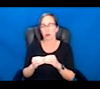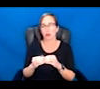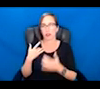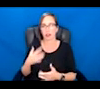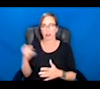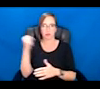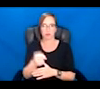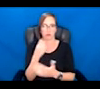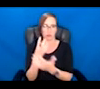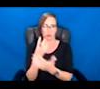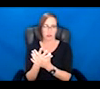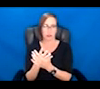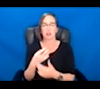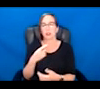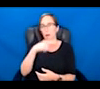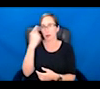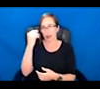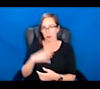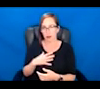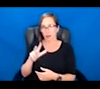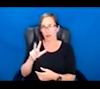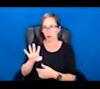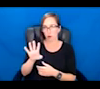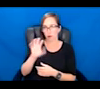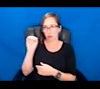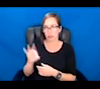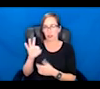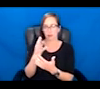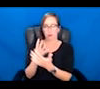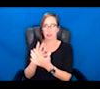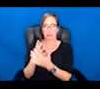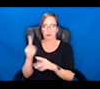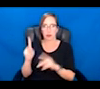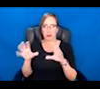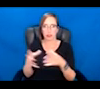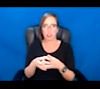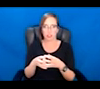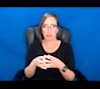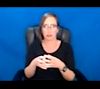We know that Black men comprise 34% of the prison population, but yet only